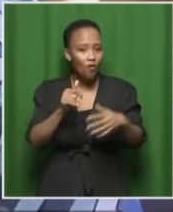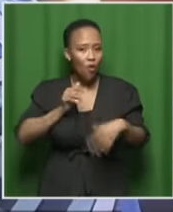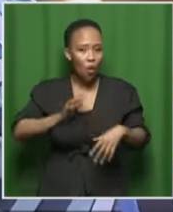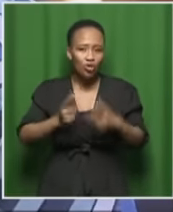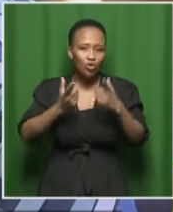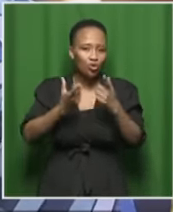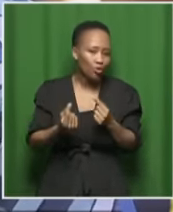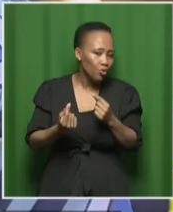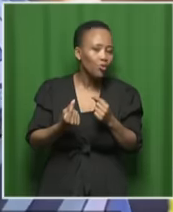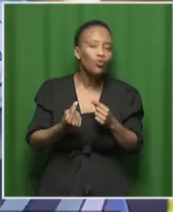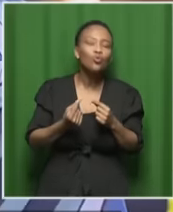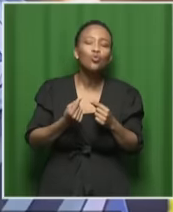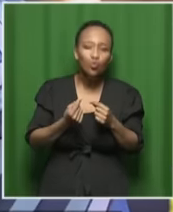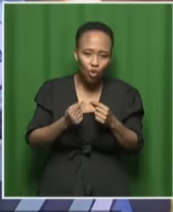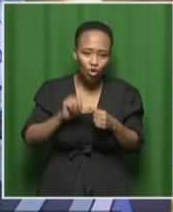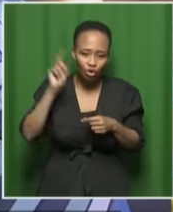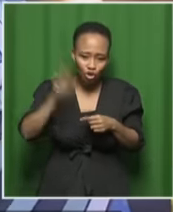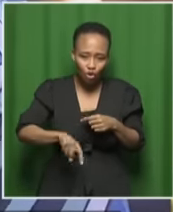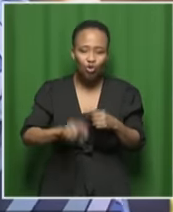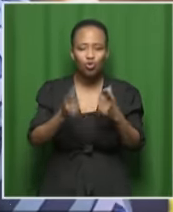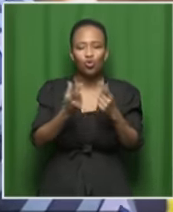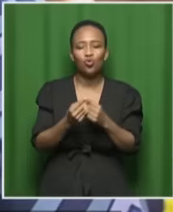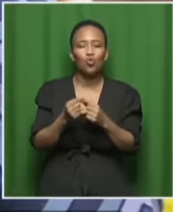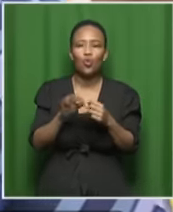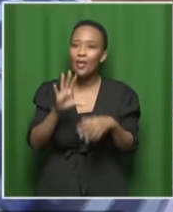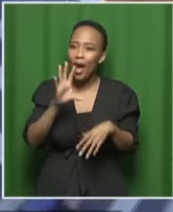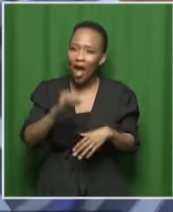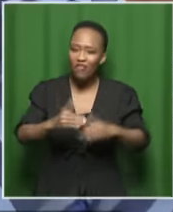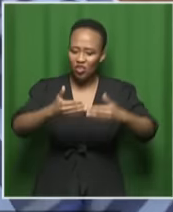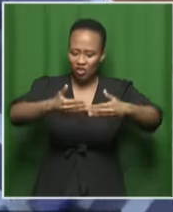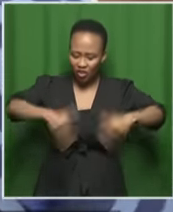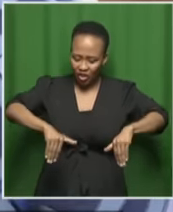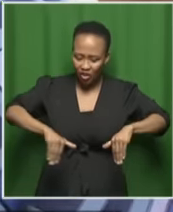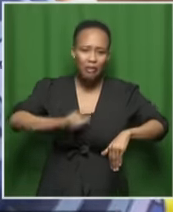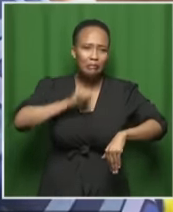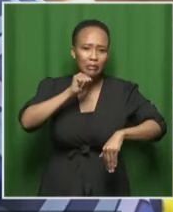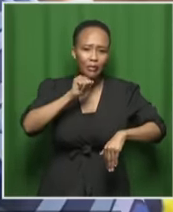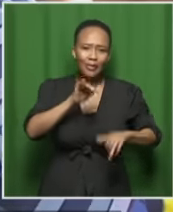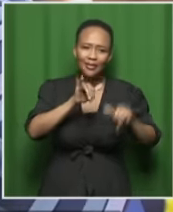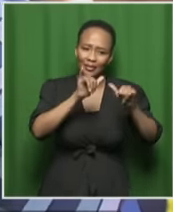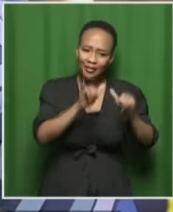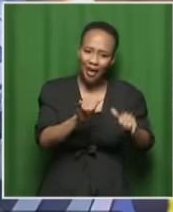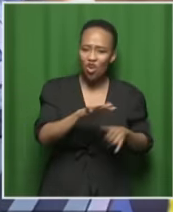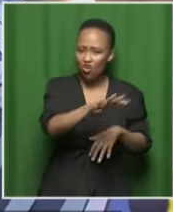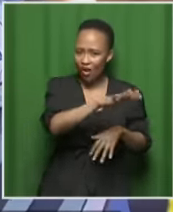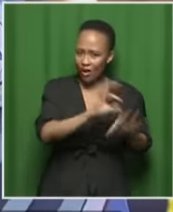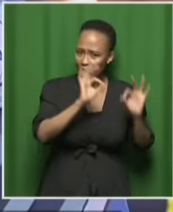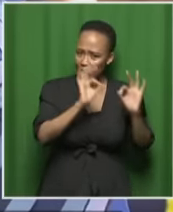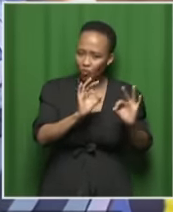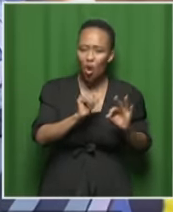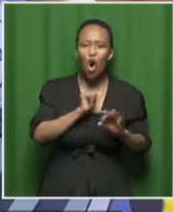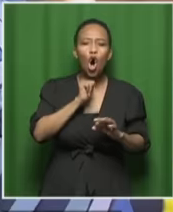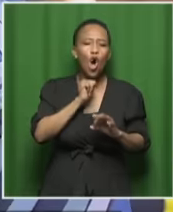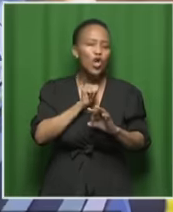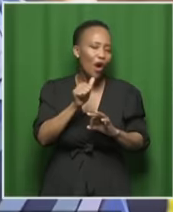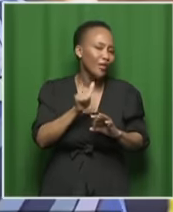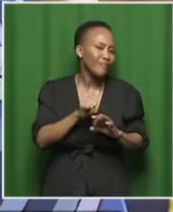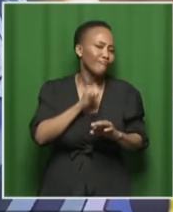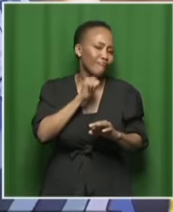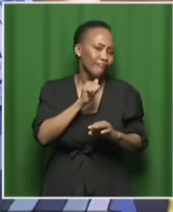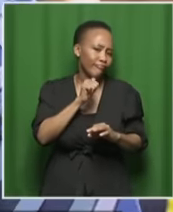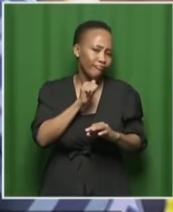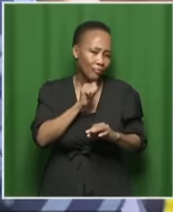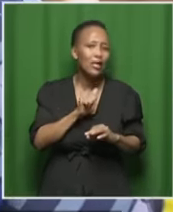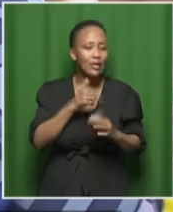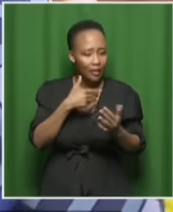without any restriction or being asked for any documents, whether they stay in the right area or not, you can see that indeed we've made major